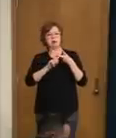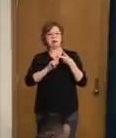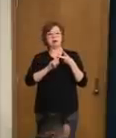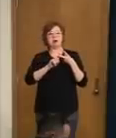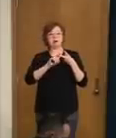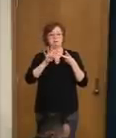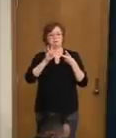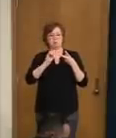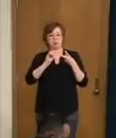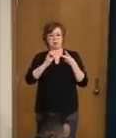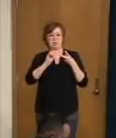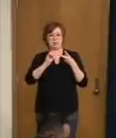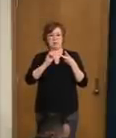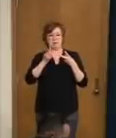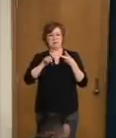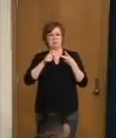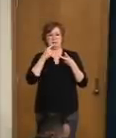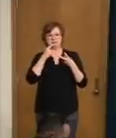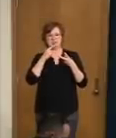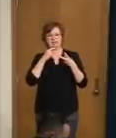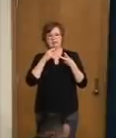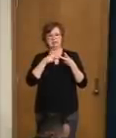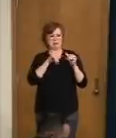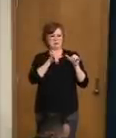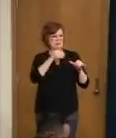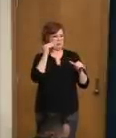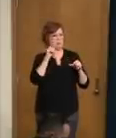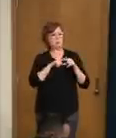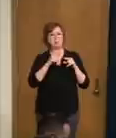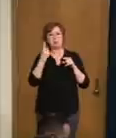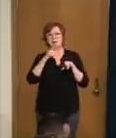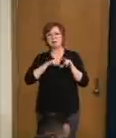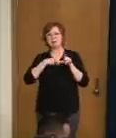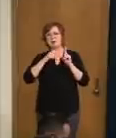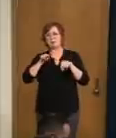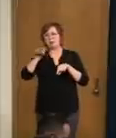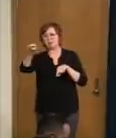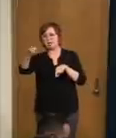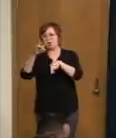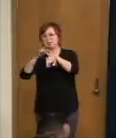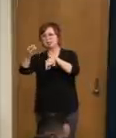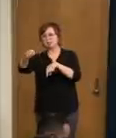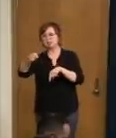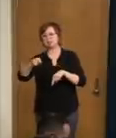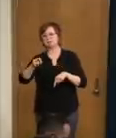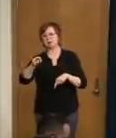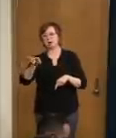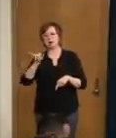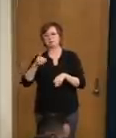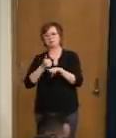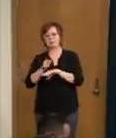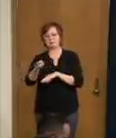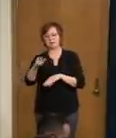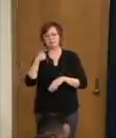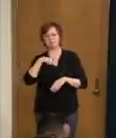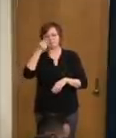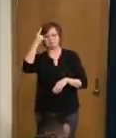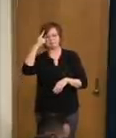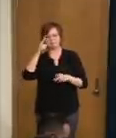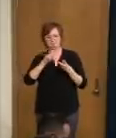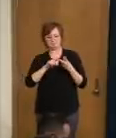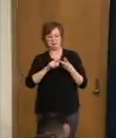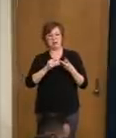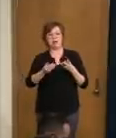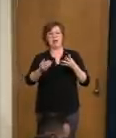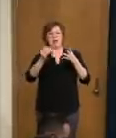and then most likely that is a source of transmission. So that populates our, 20% of the transmissions we can explain. And